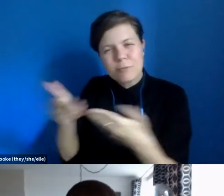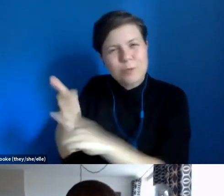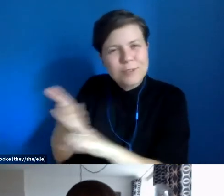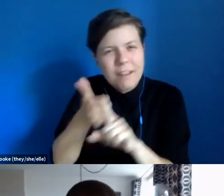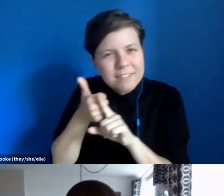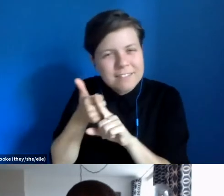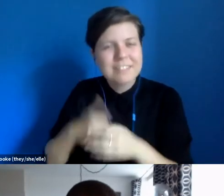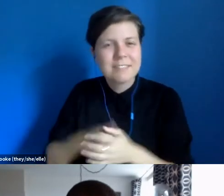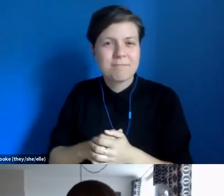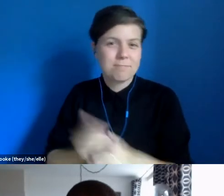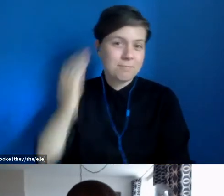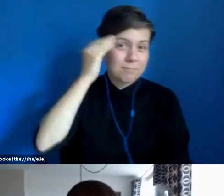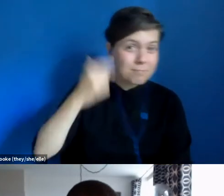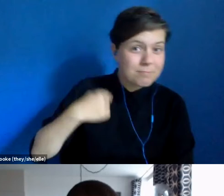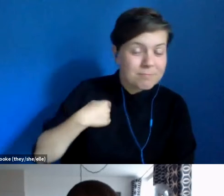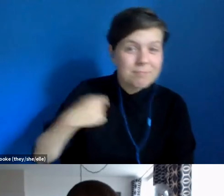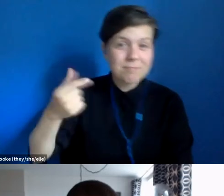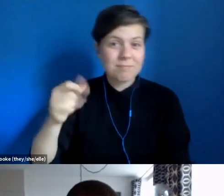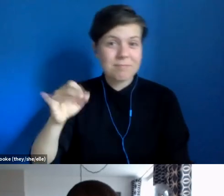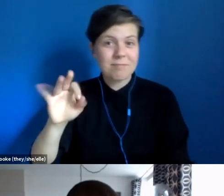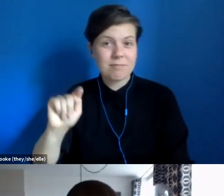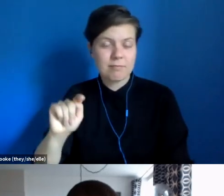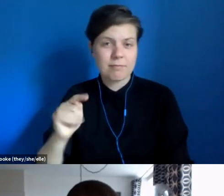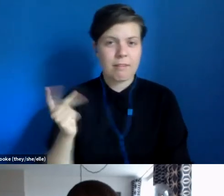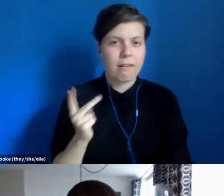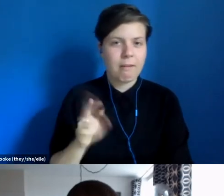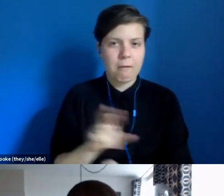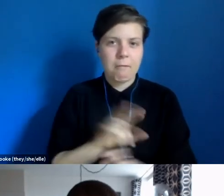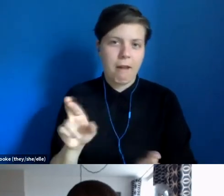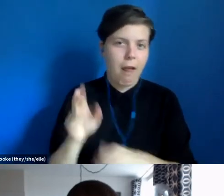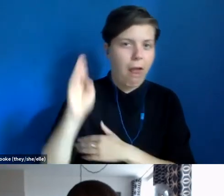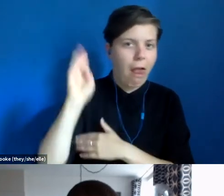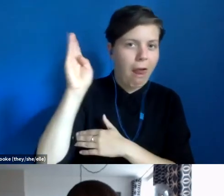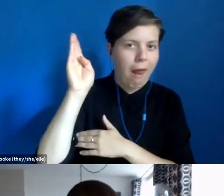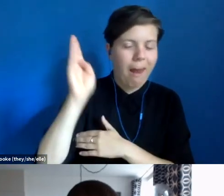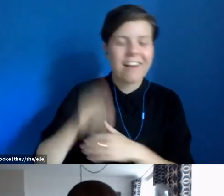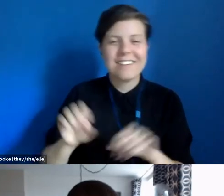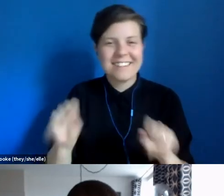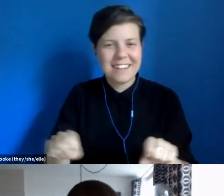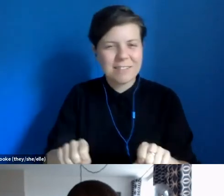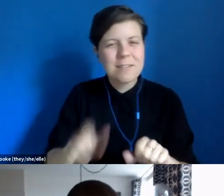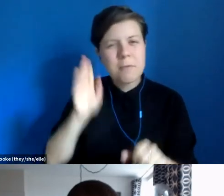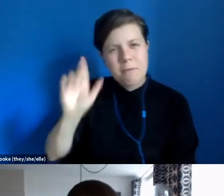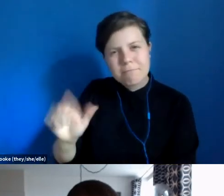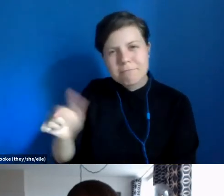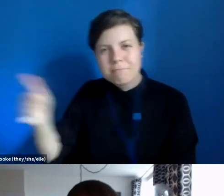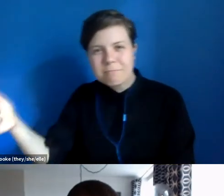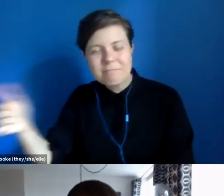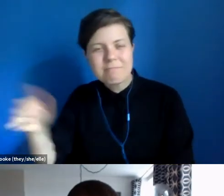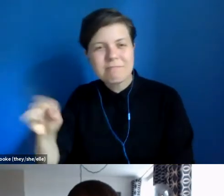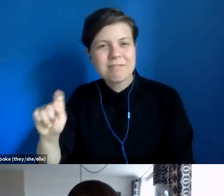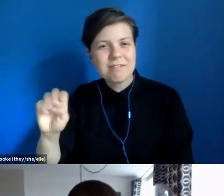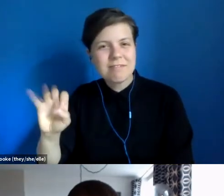I know that Gift and I have got a couple of rants prepared, and then we'll maybe hand over to you or ask a few questions,